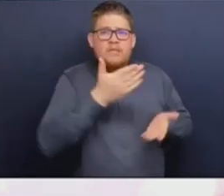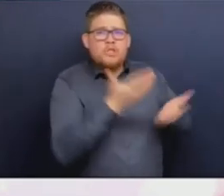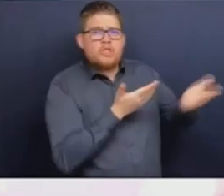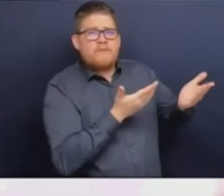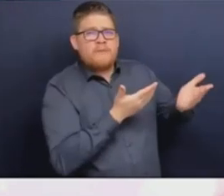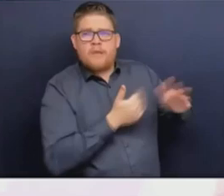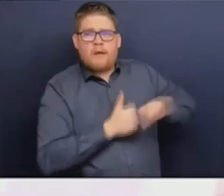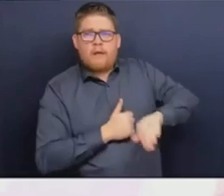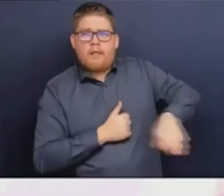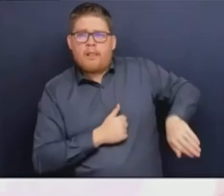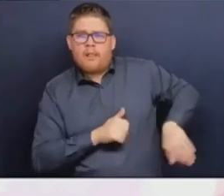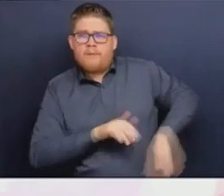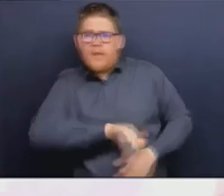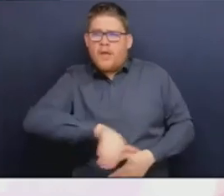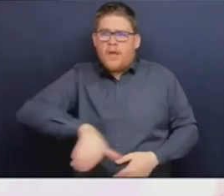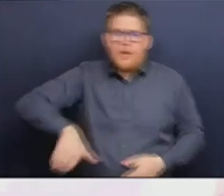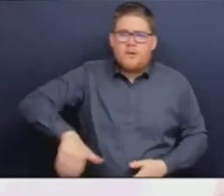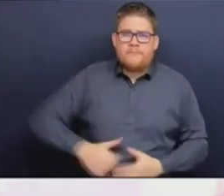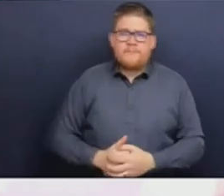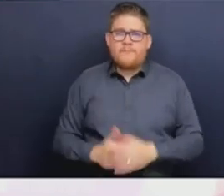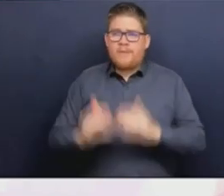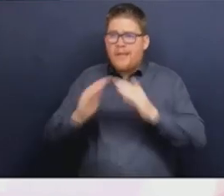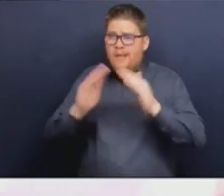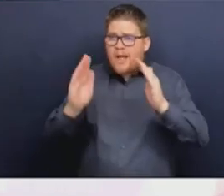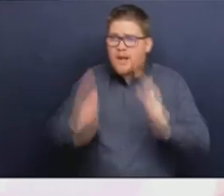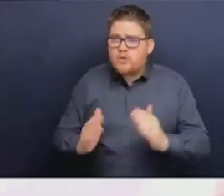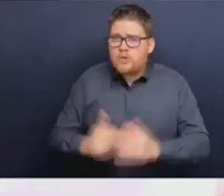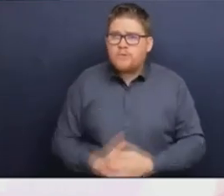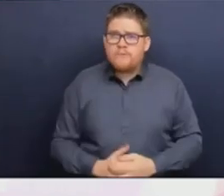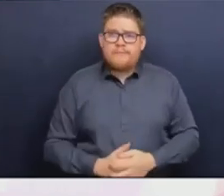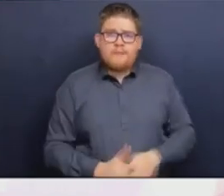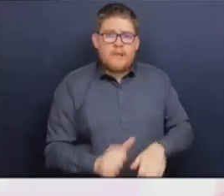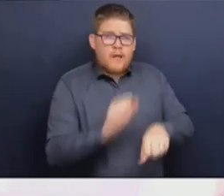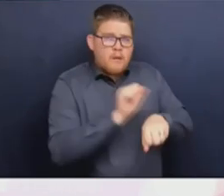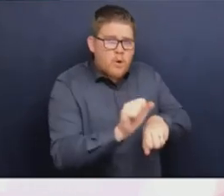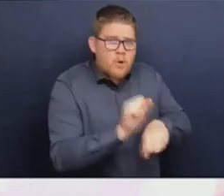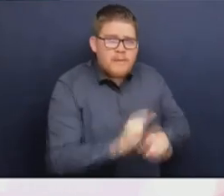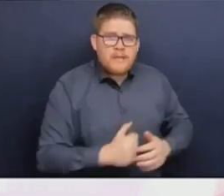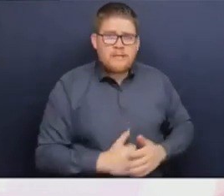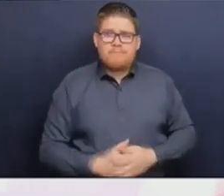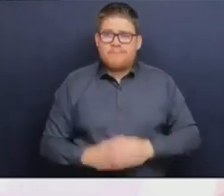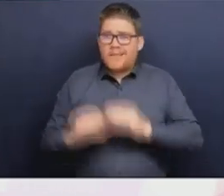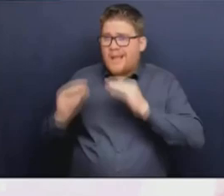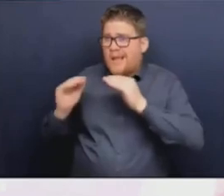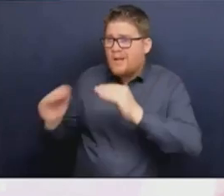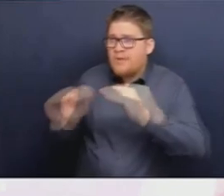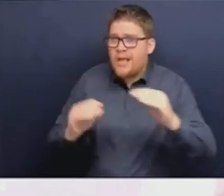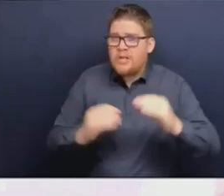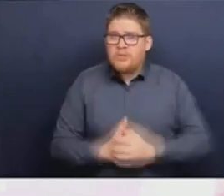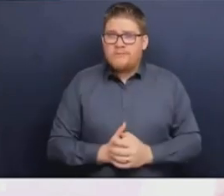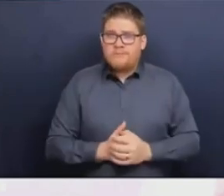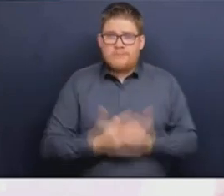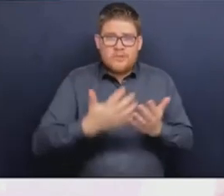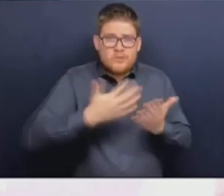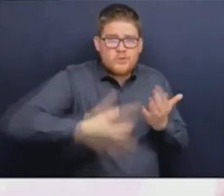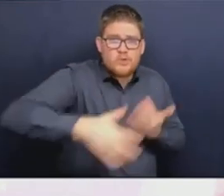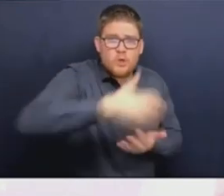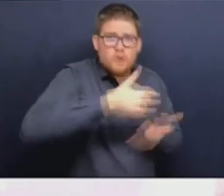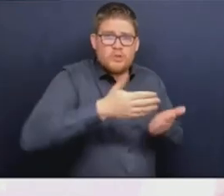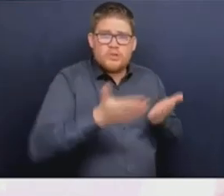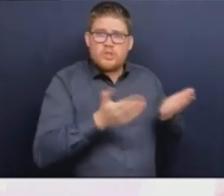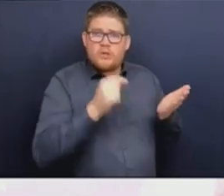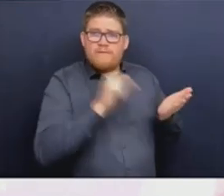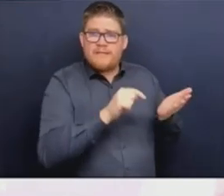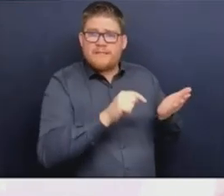housing, employment, education. I know that from my own field, social services. We talked about